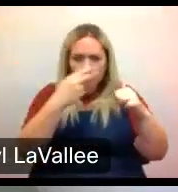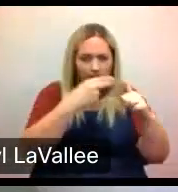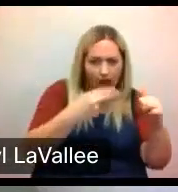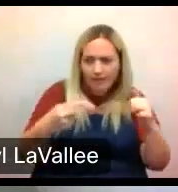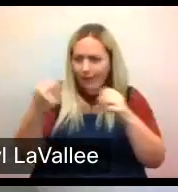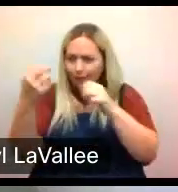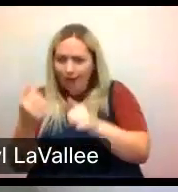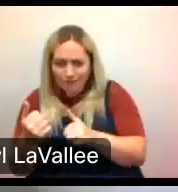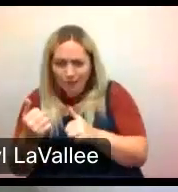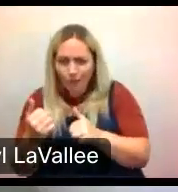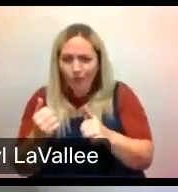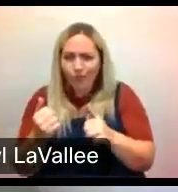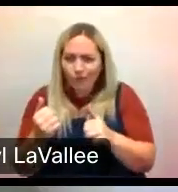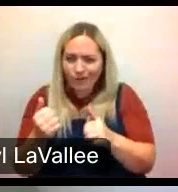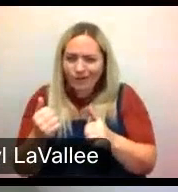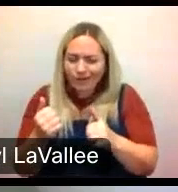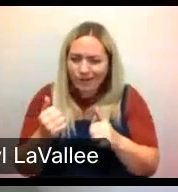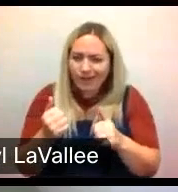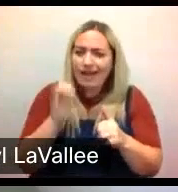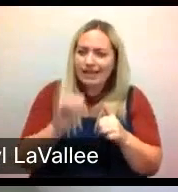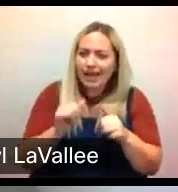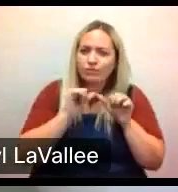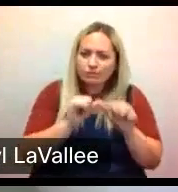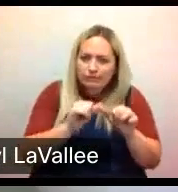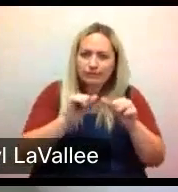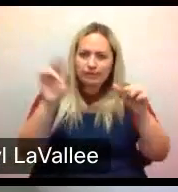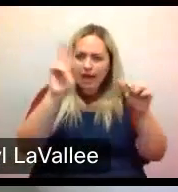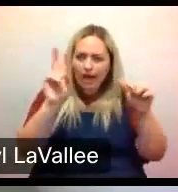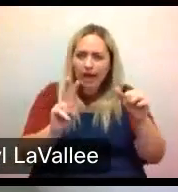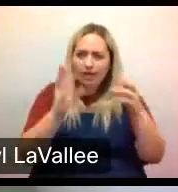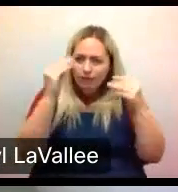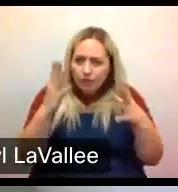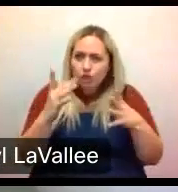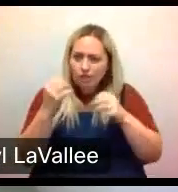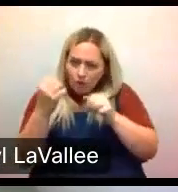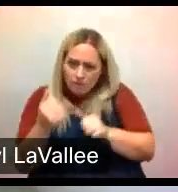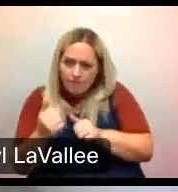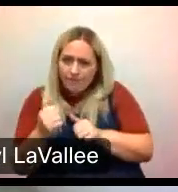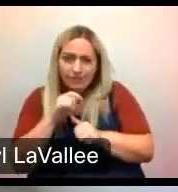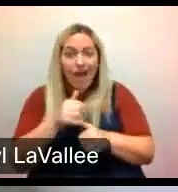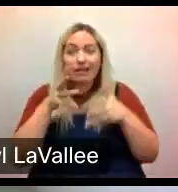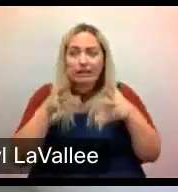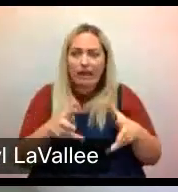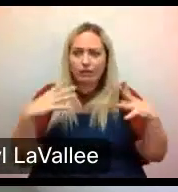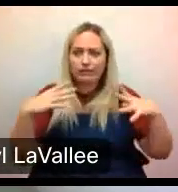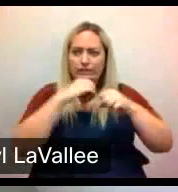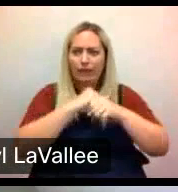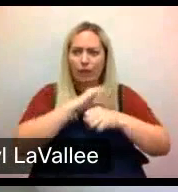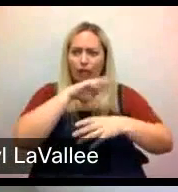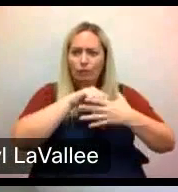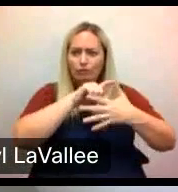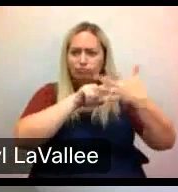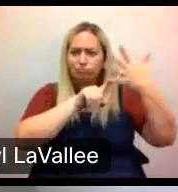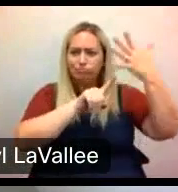out, keeping trying to cross out material so that you are not left with a summary that includes, too